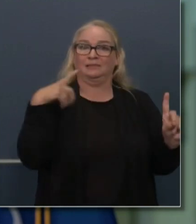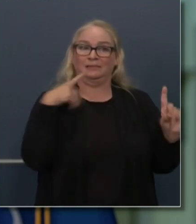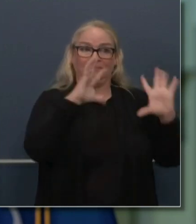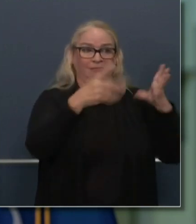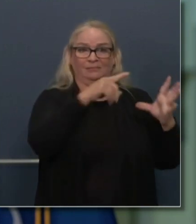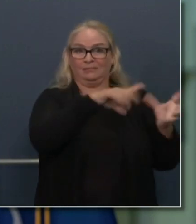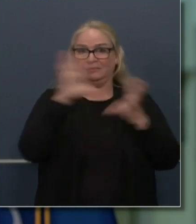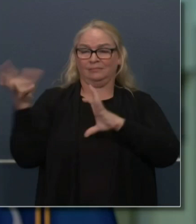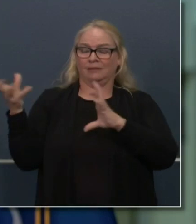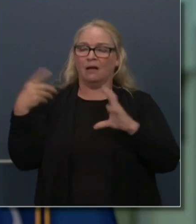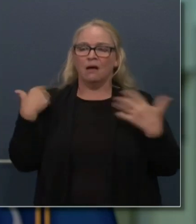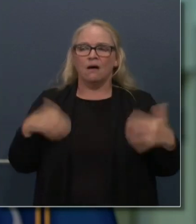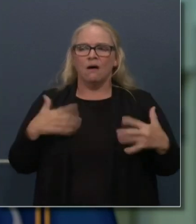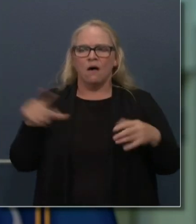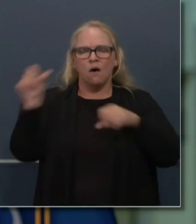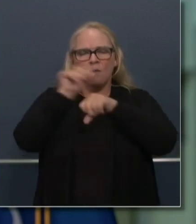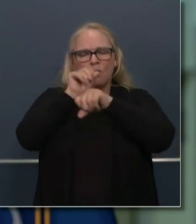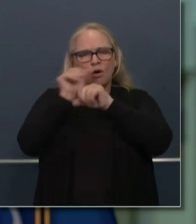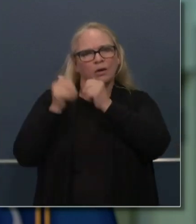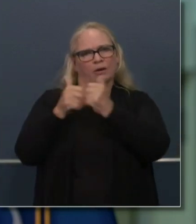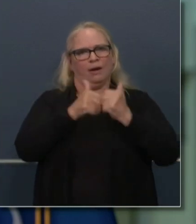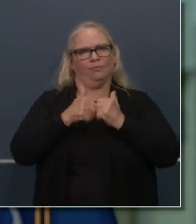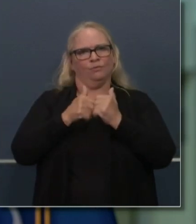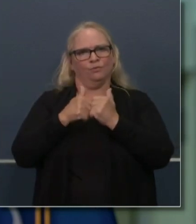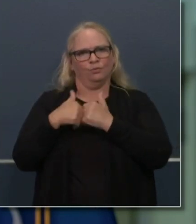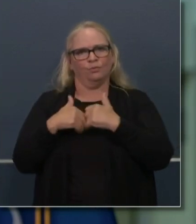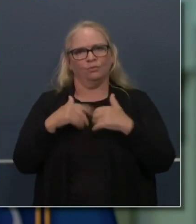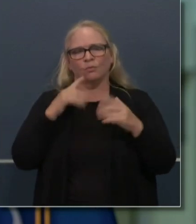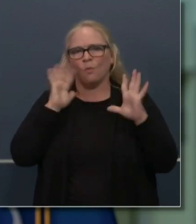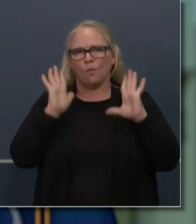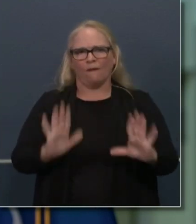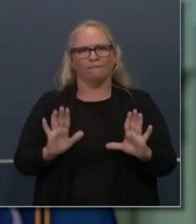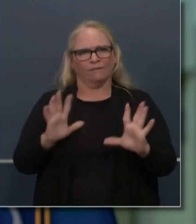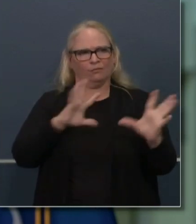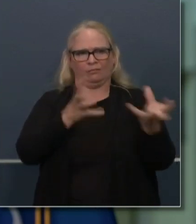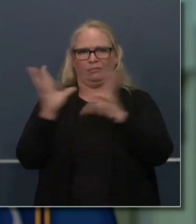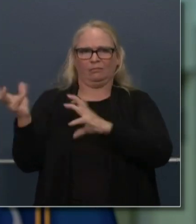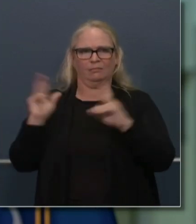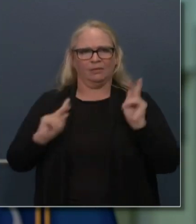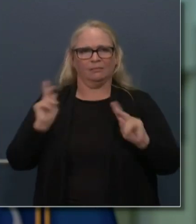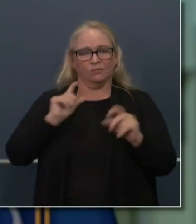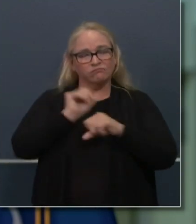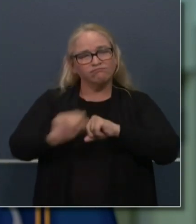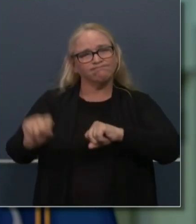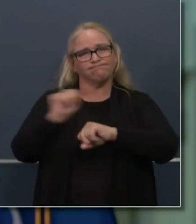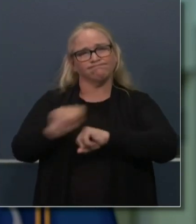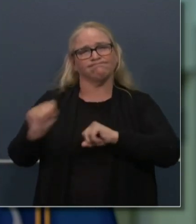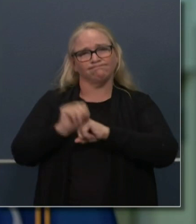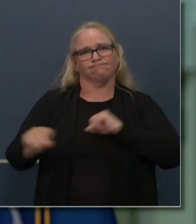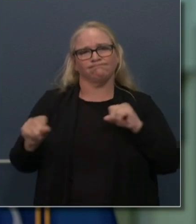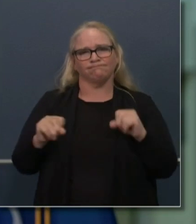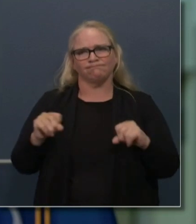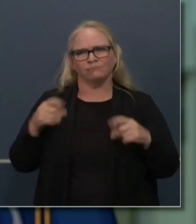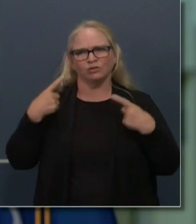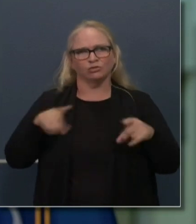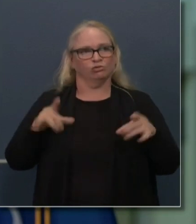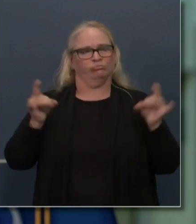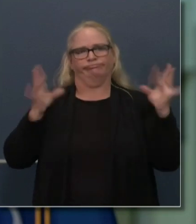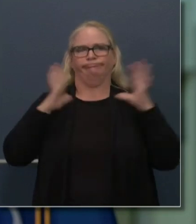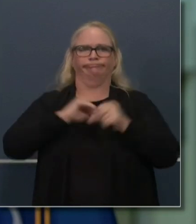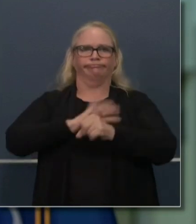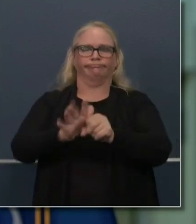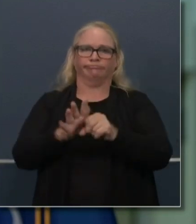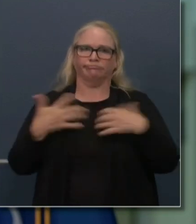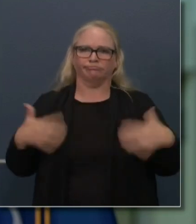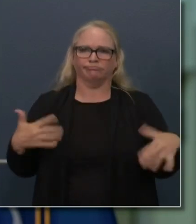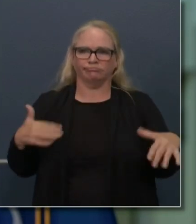Pro Tem, for how they have organized a construct during this very difficult time where they